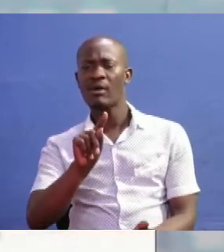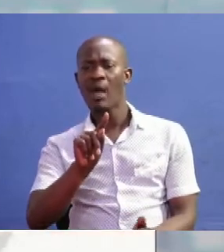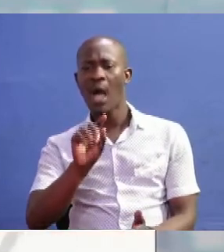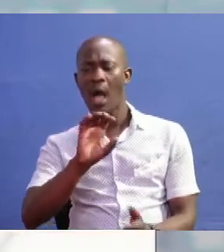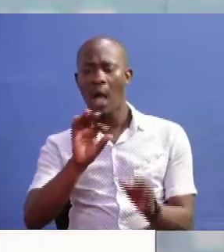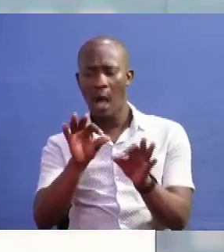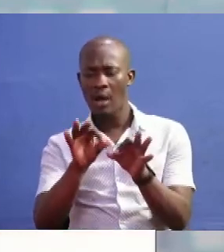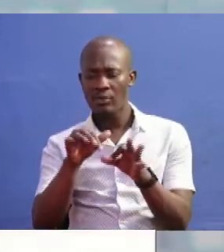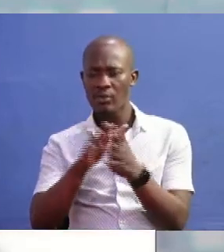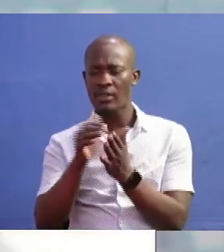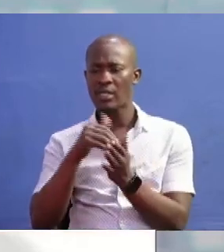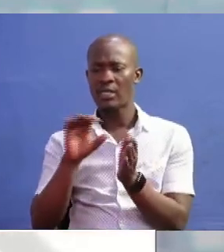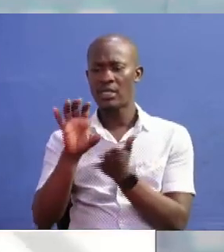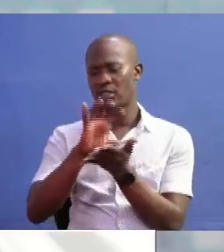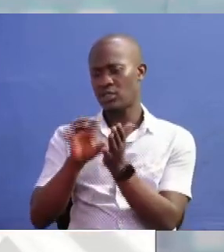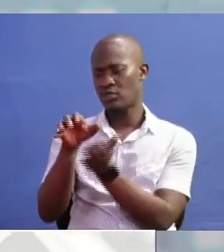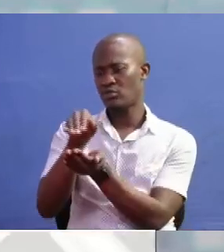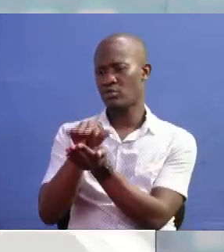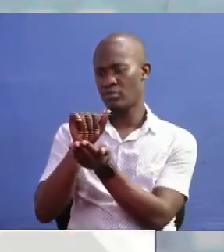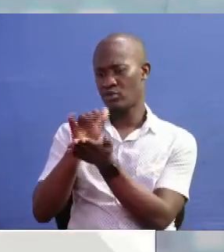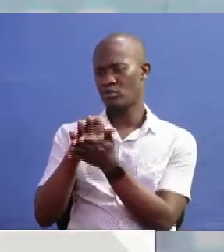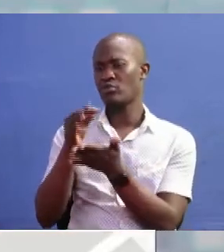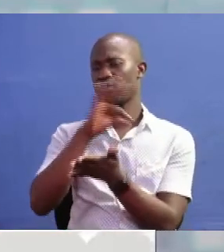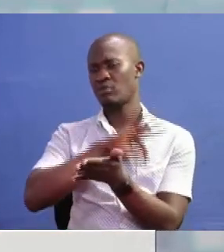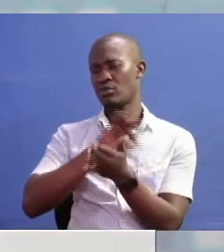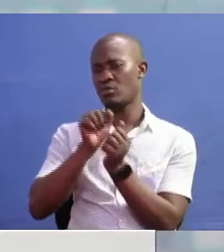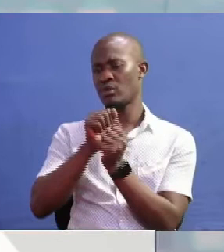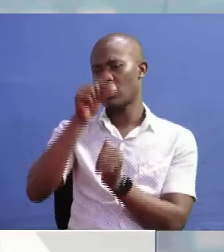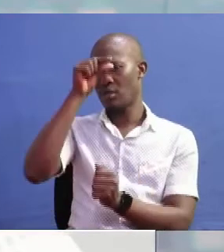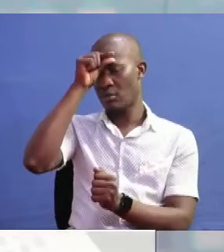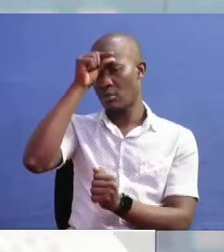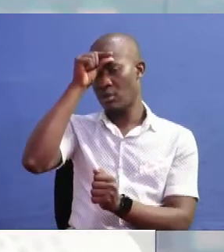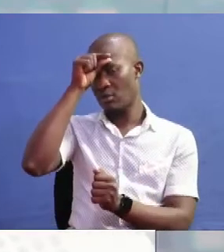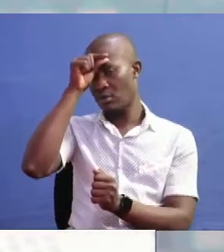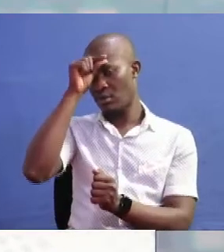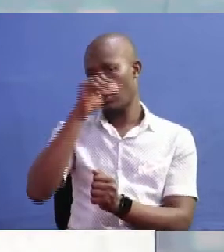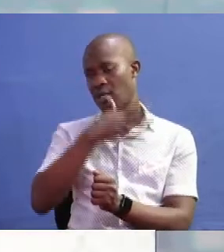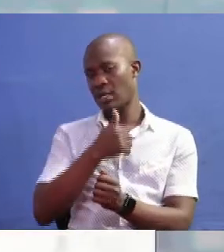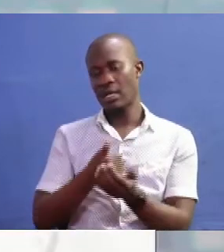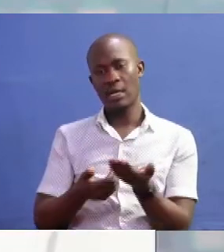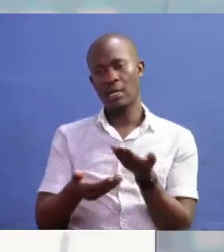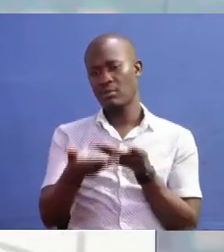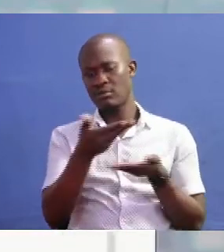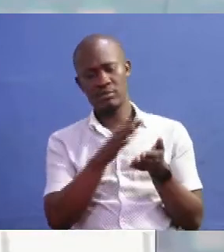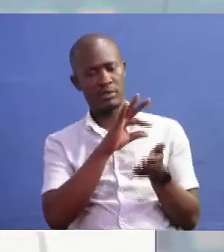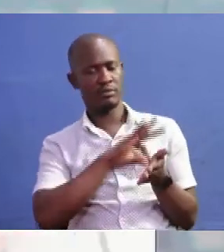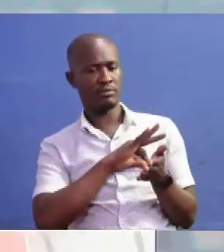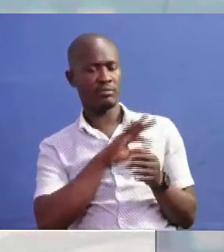with the central bank. That way, you are now able to invest in government bonds and now earn the attractive yield. And now, once